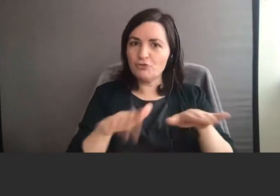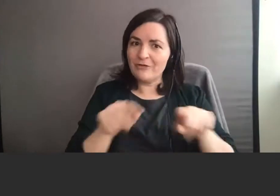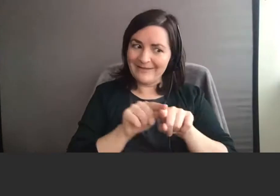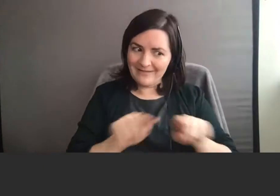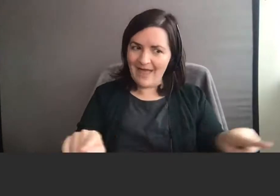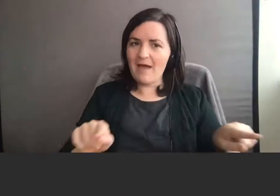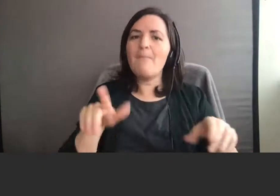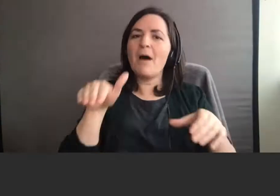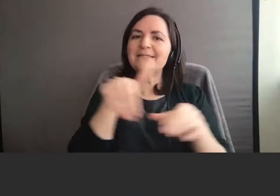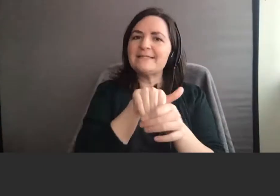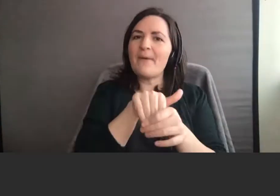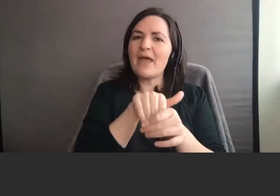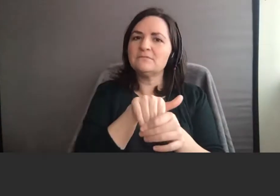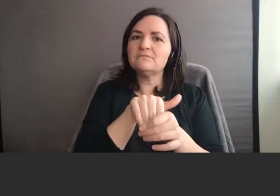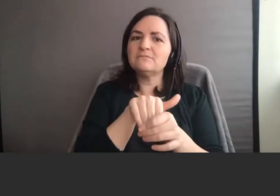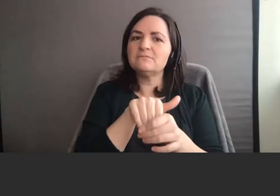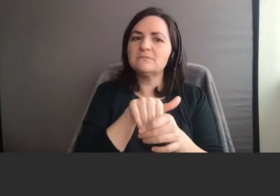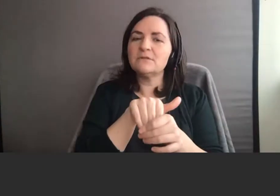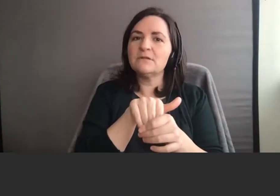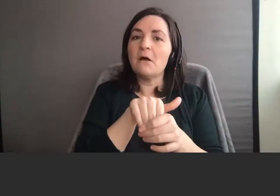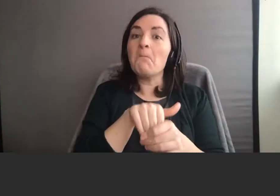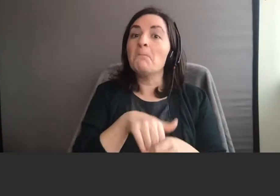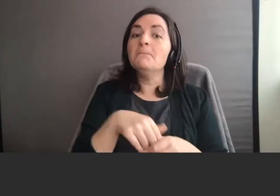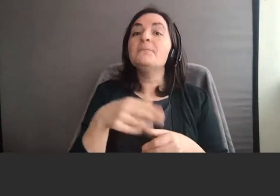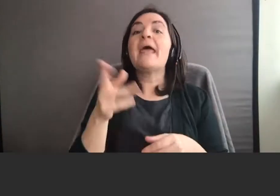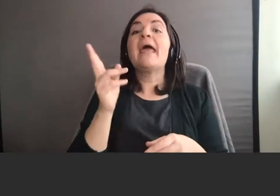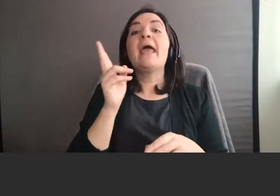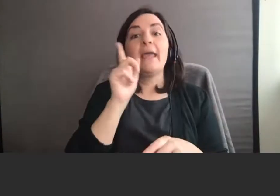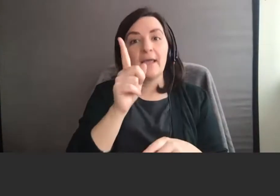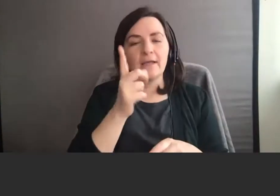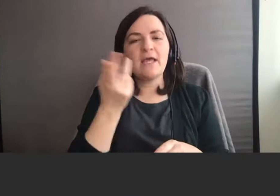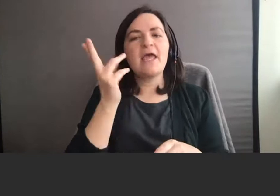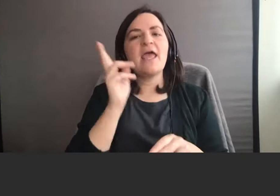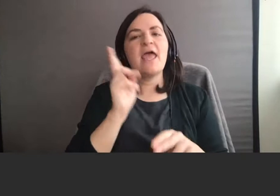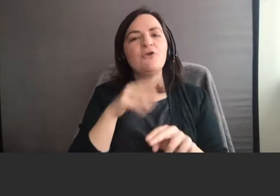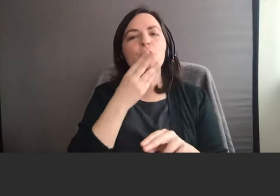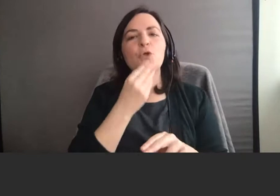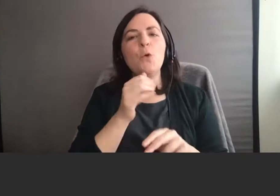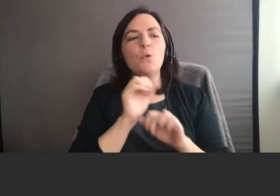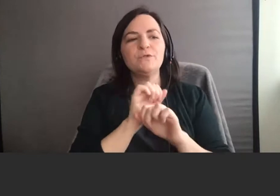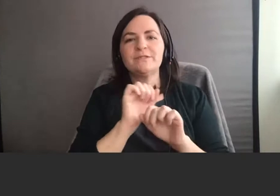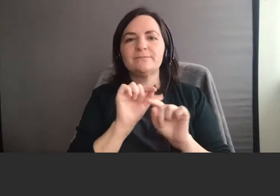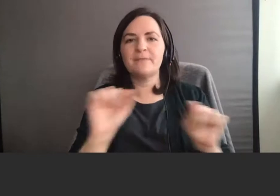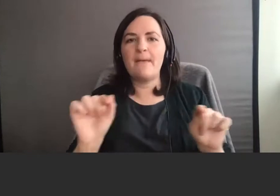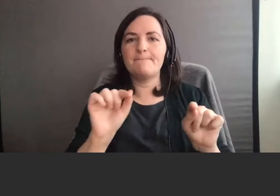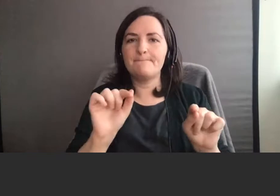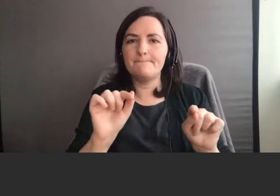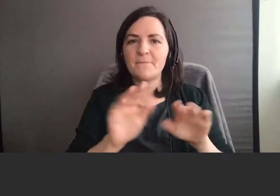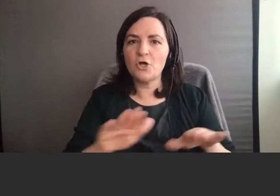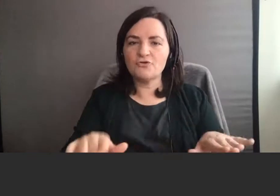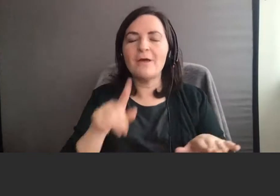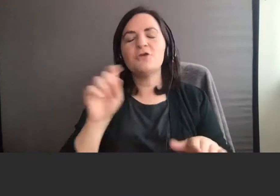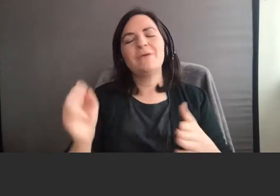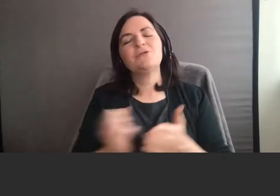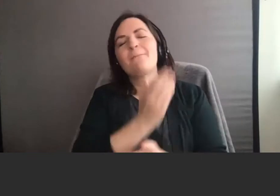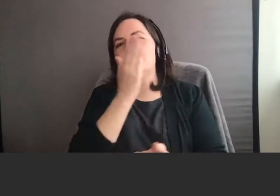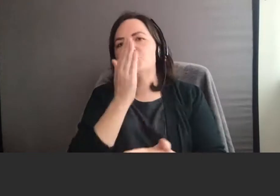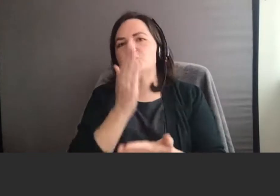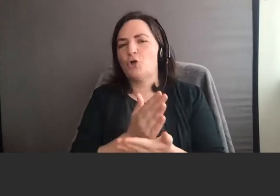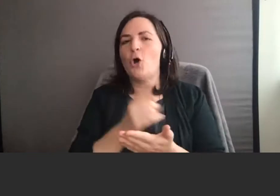participants. If you are using children as participants, you need to make sure that you have